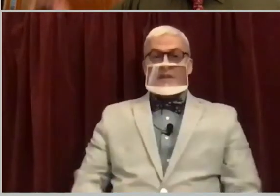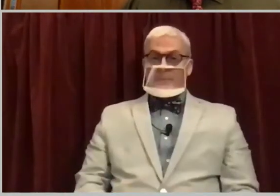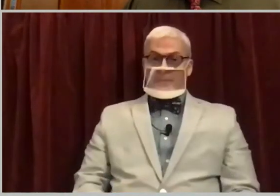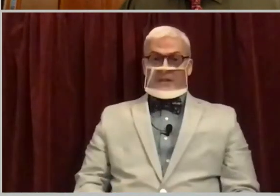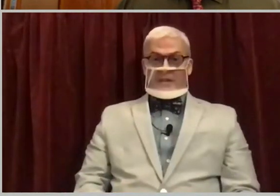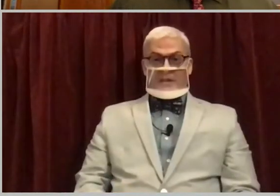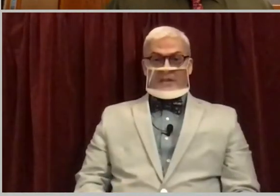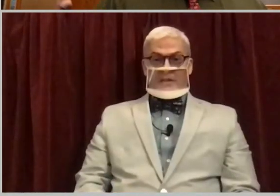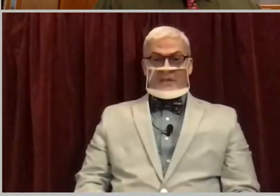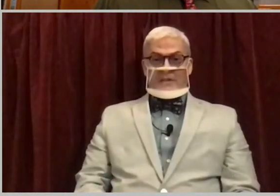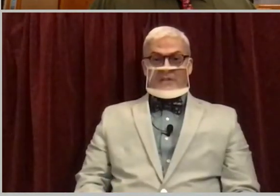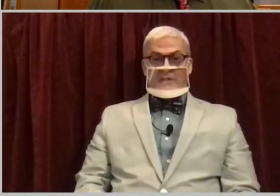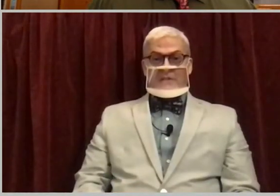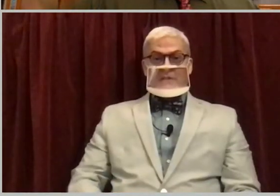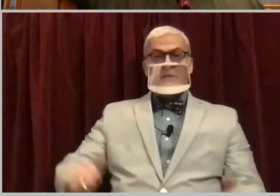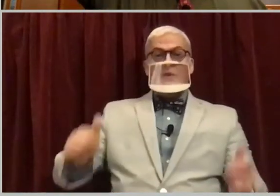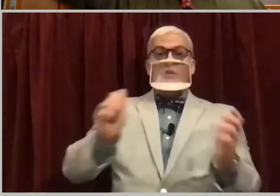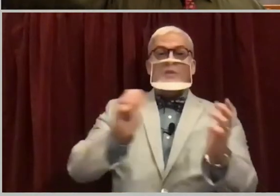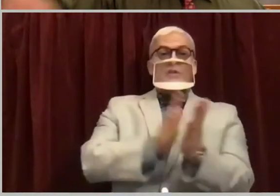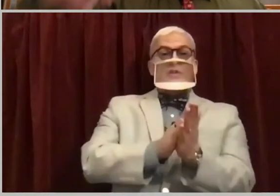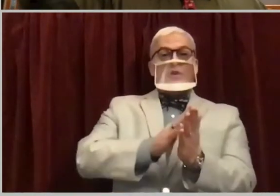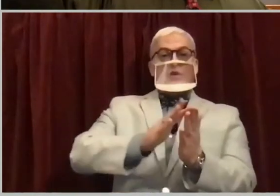heaven above.